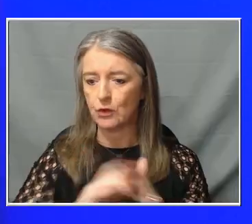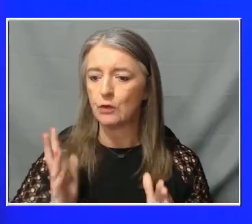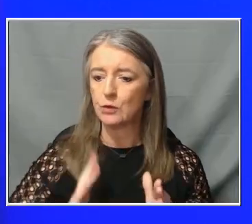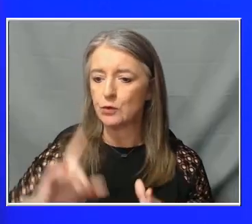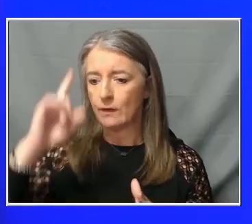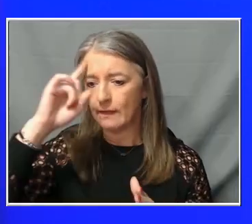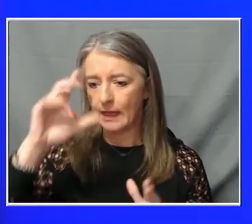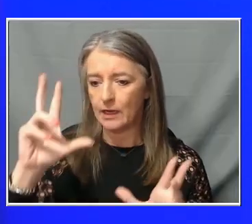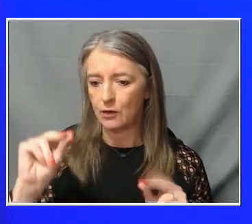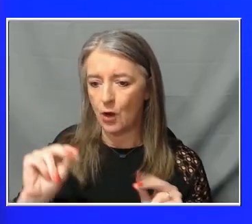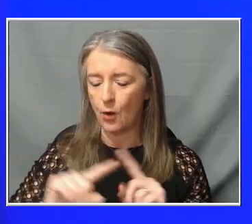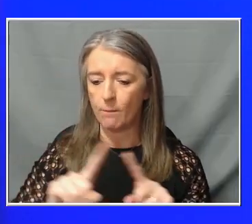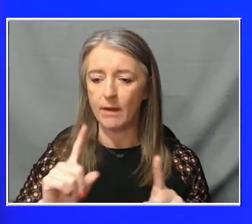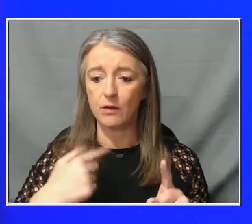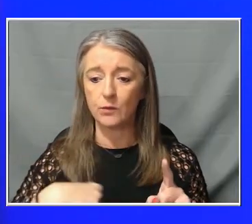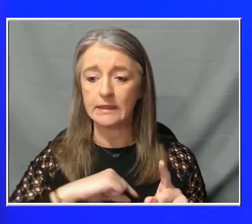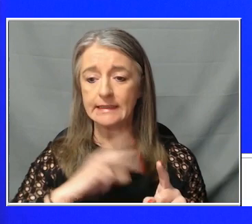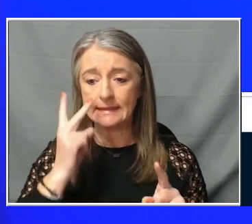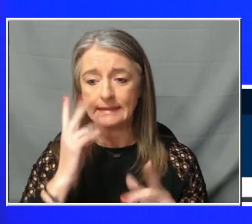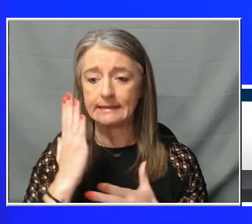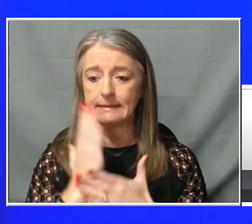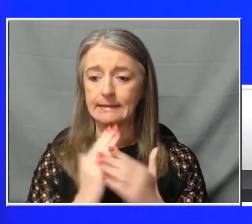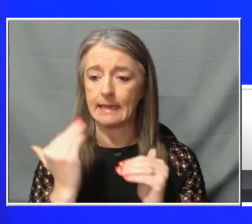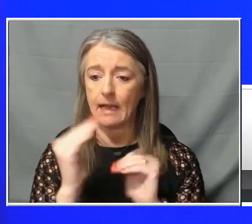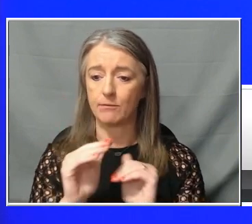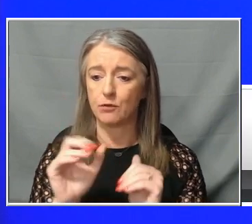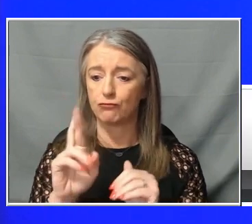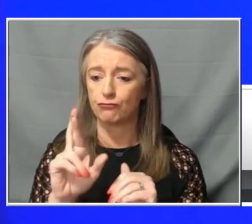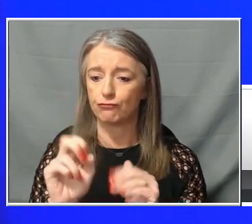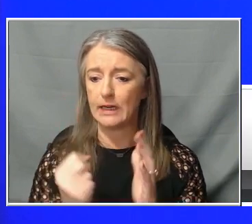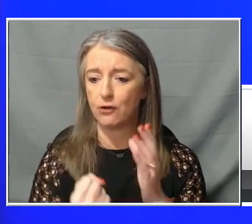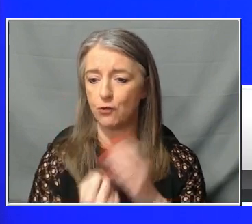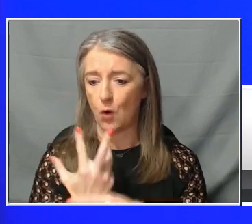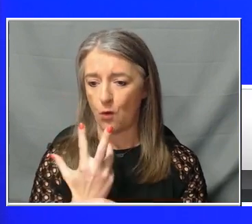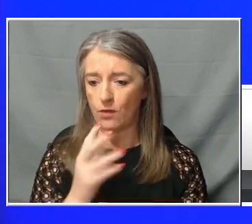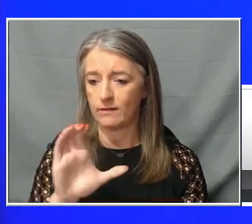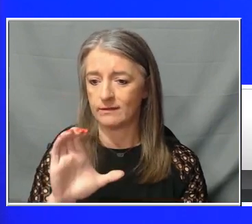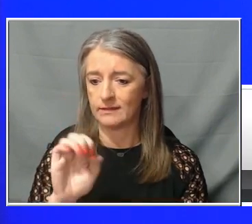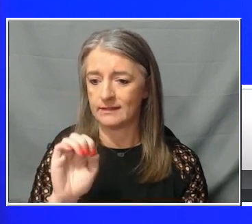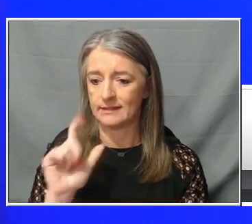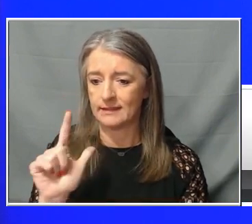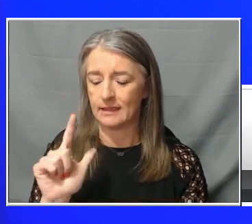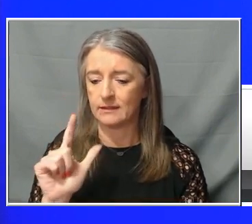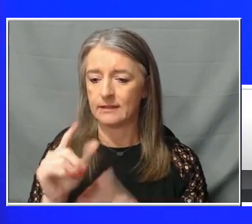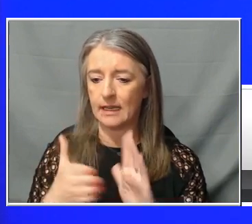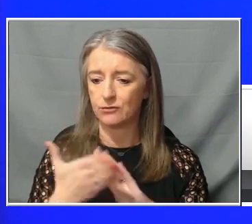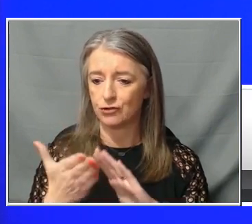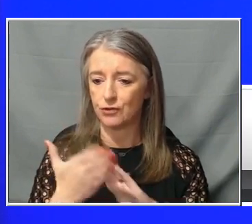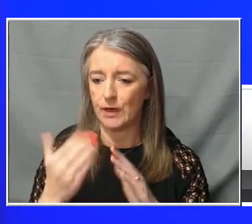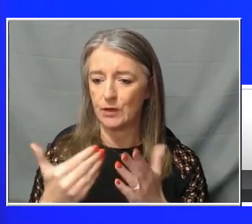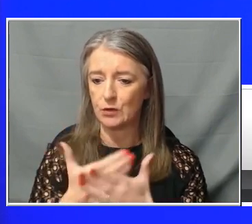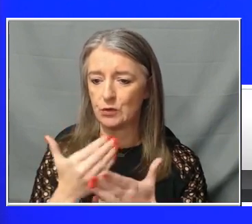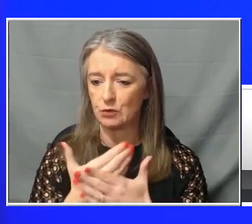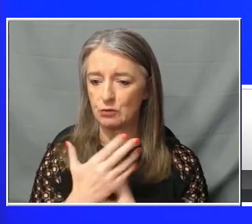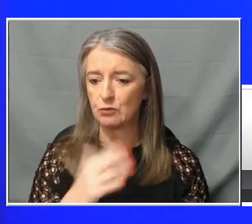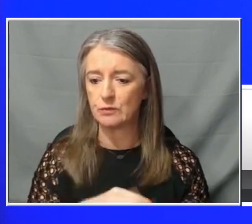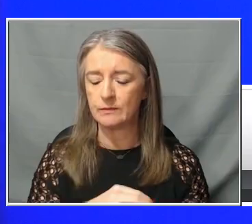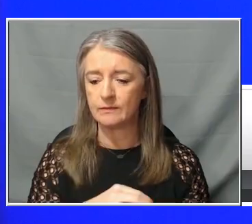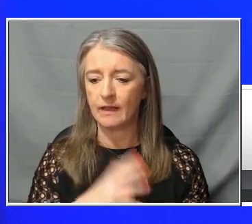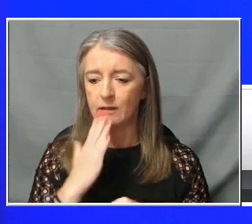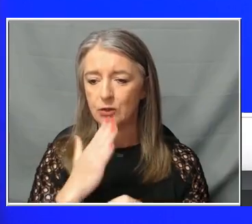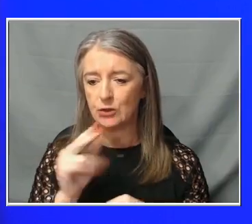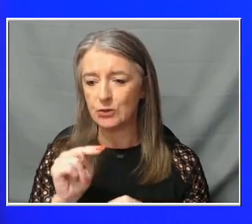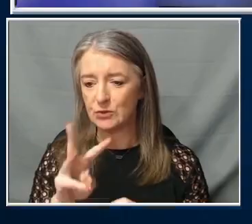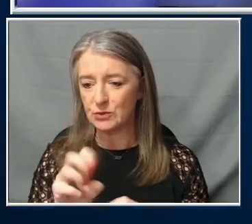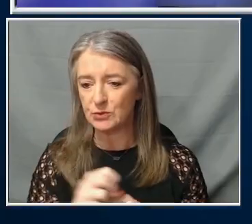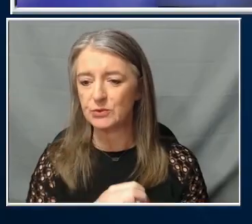actually turns out that there is some limited regrowth, and you can generate new brain cells. So that's good news. That